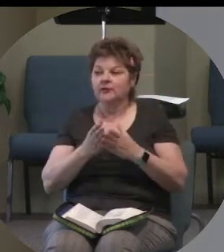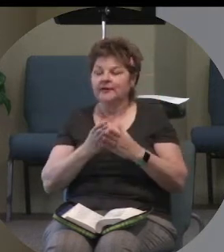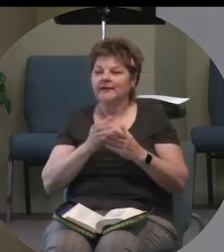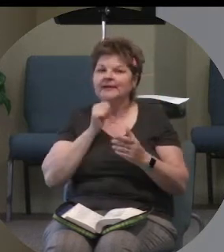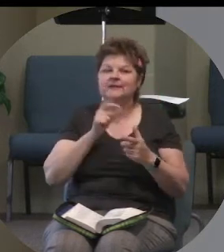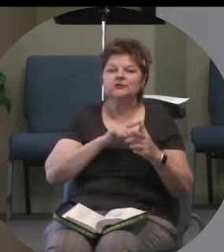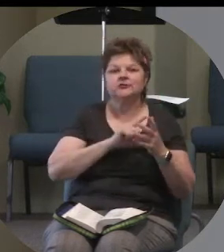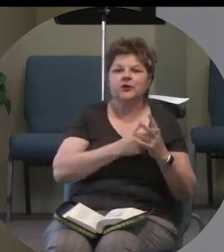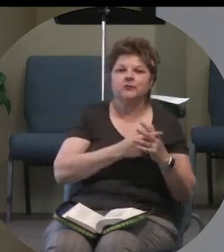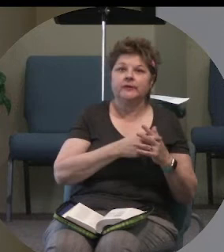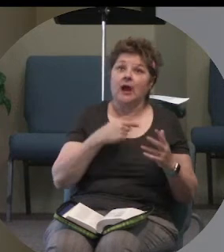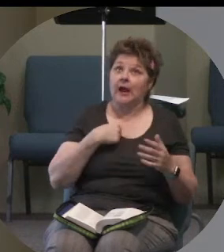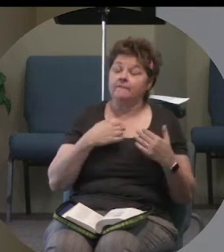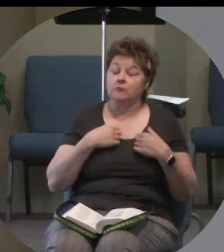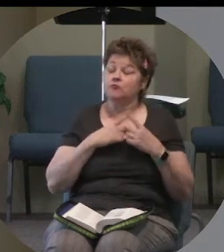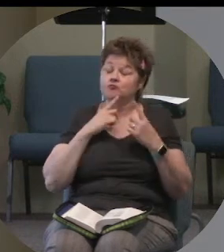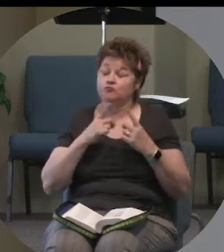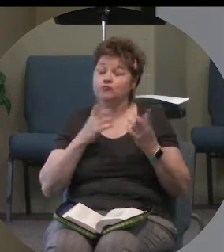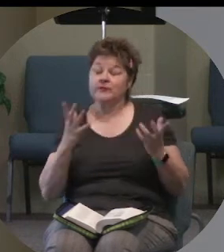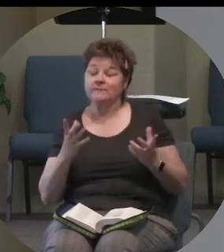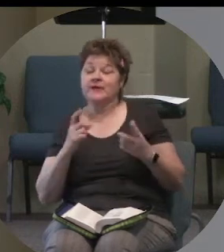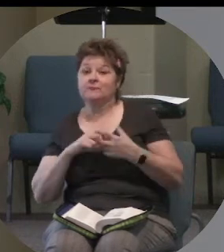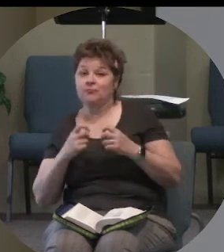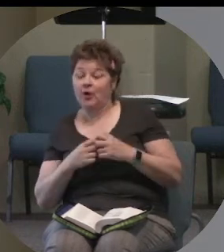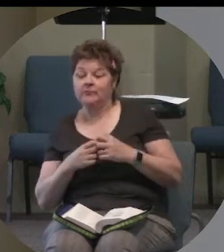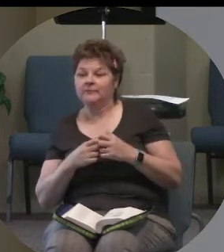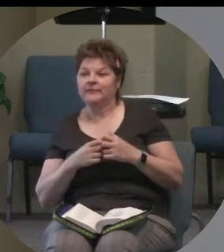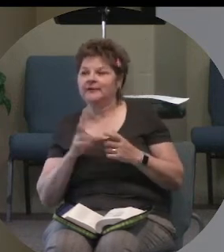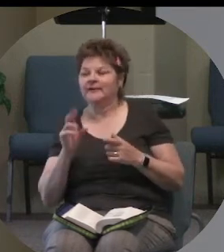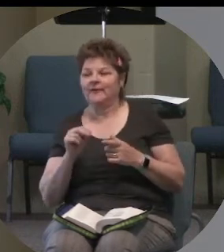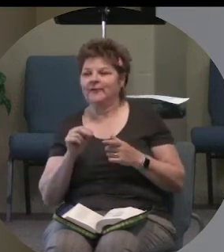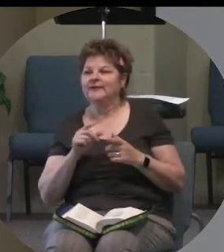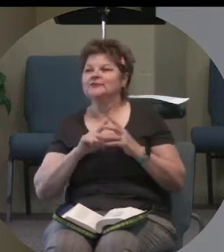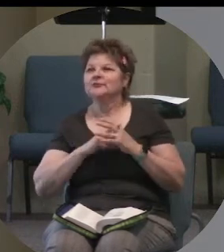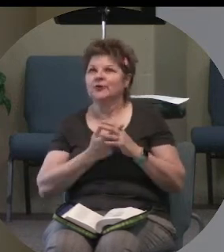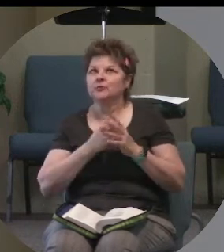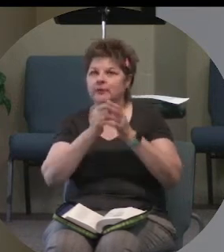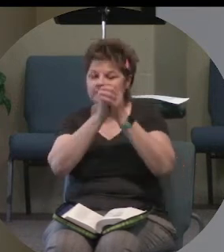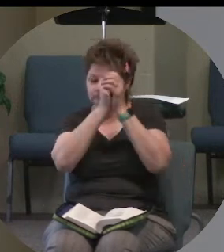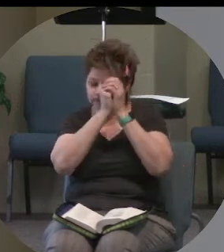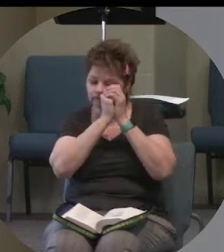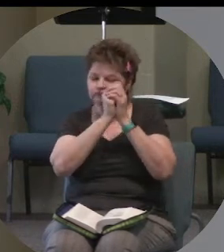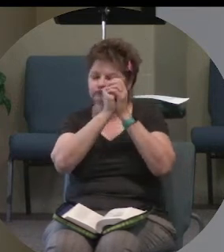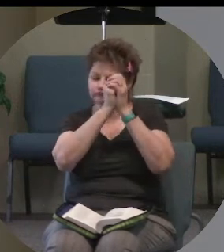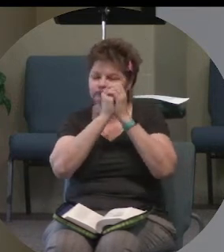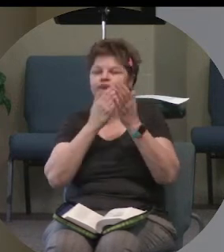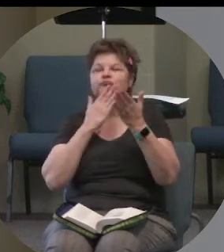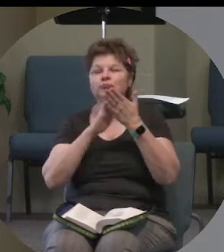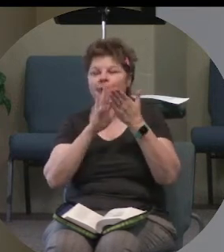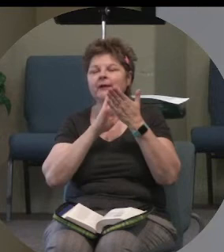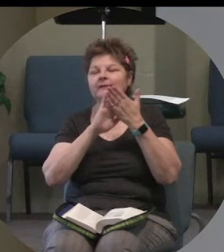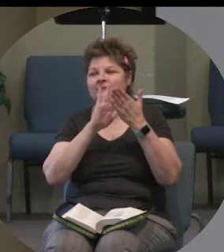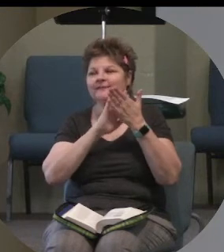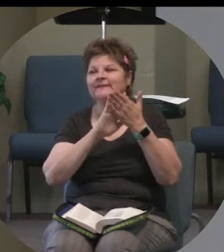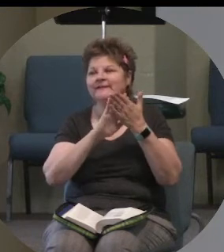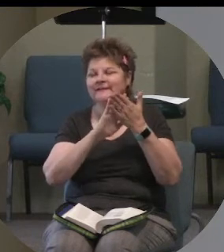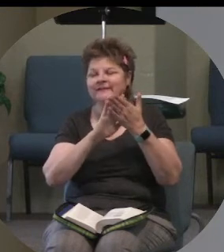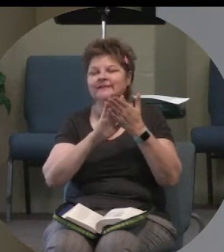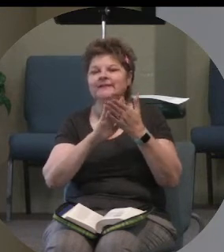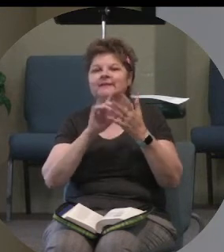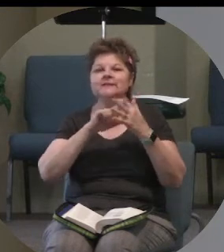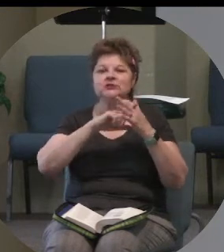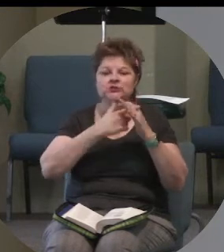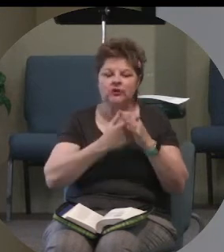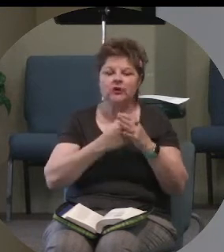fix this problem. I need you to solve this. Where does he start? He starts with adoration and praise. He starts